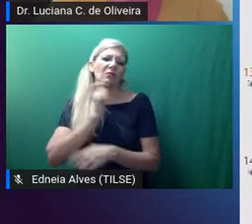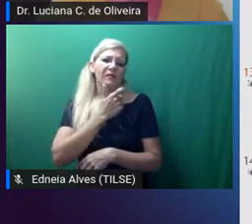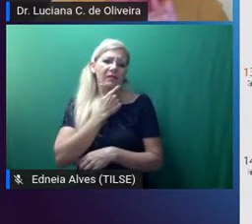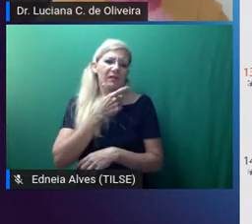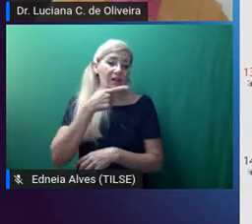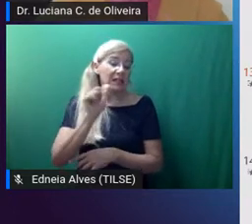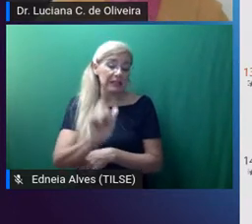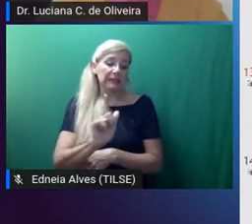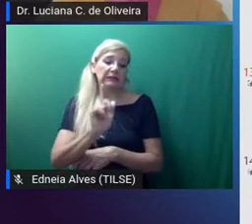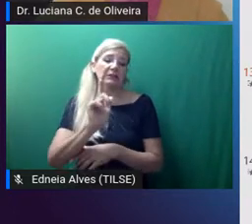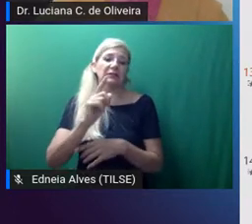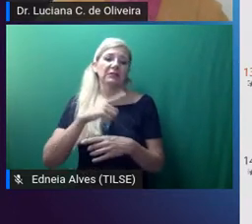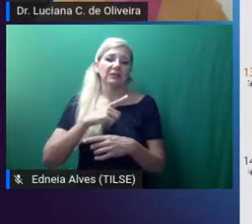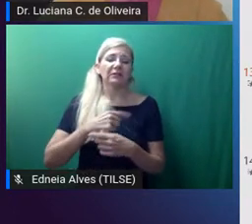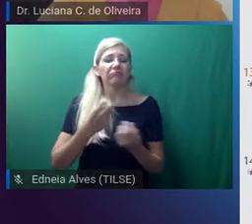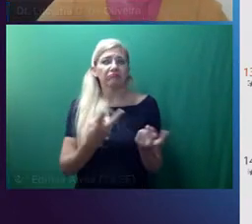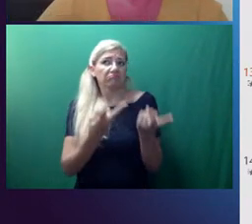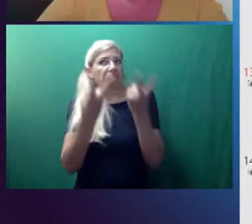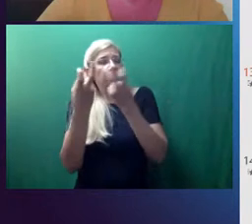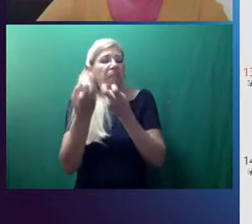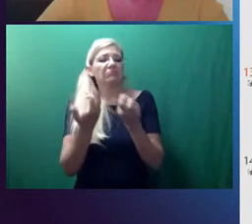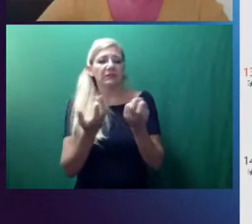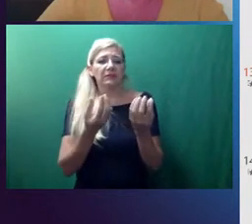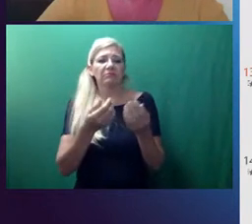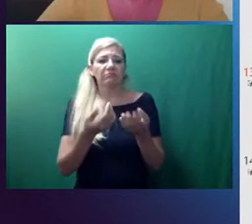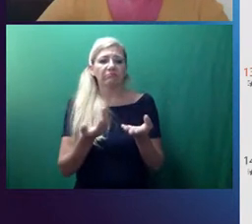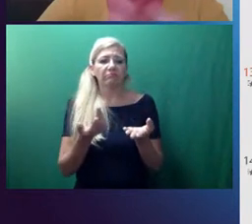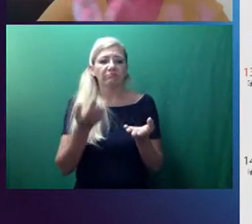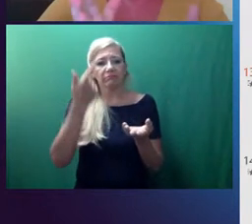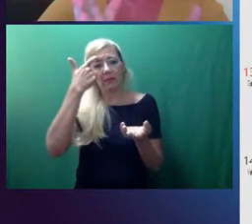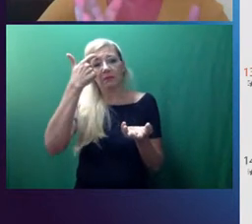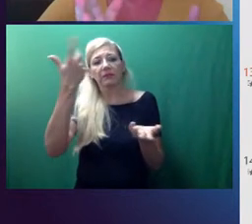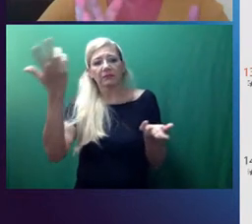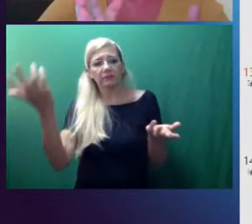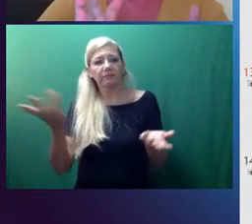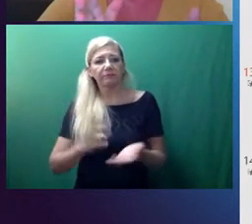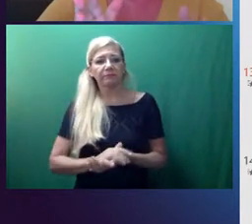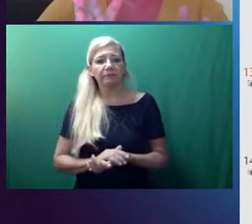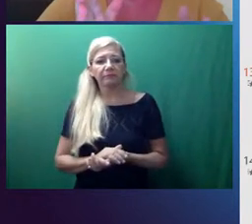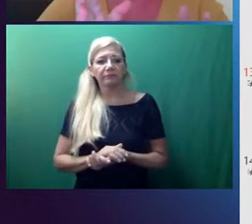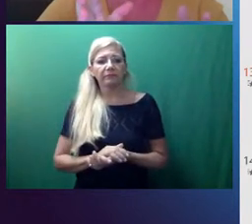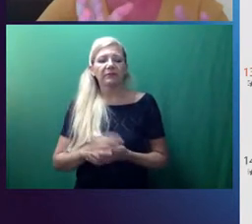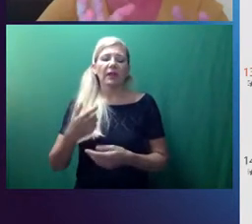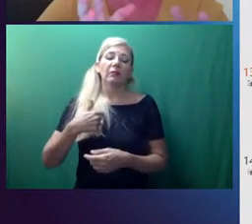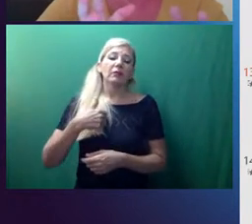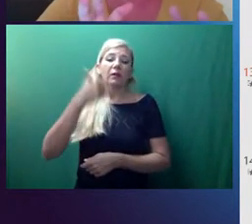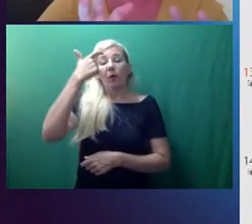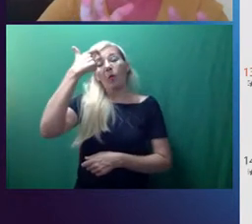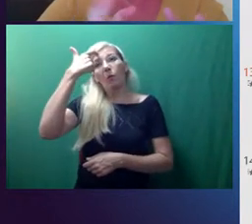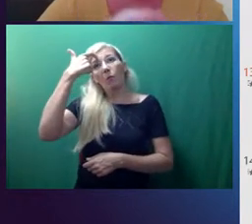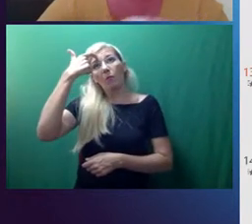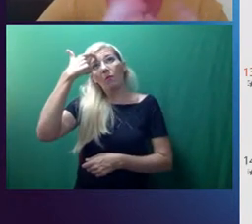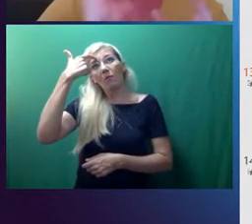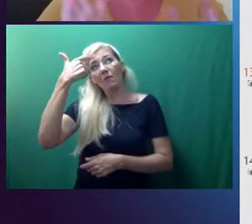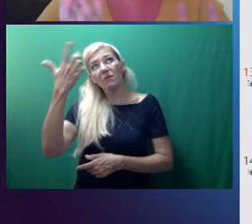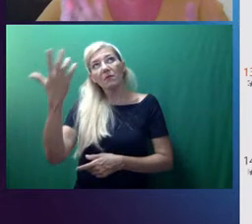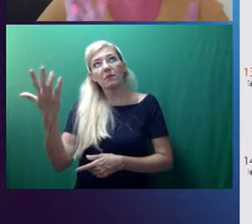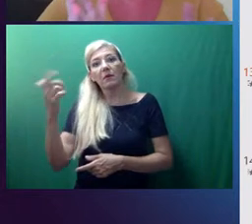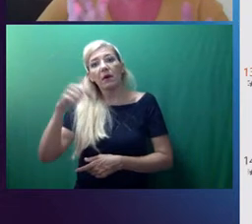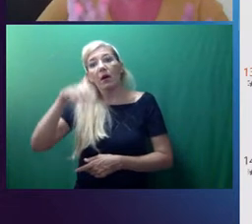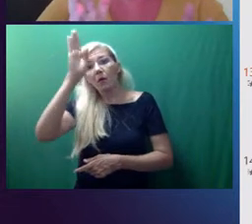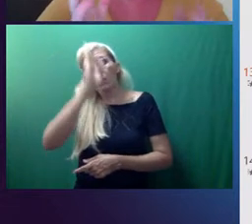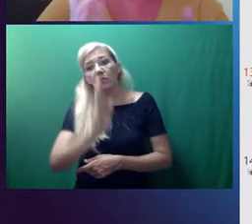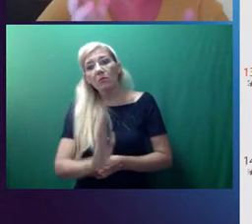a critical consideration. And I think now in Brazil, you have the